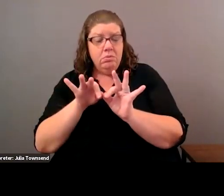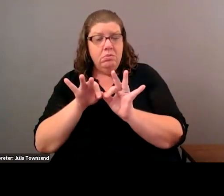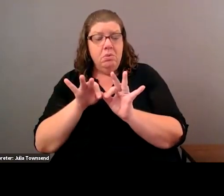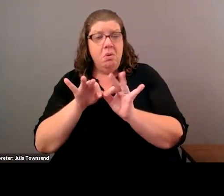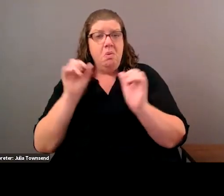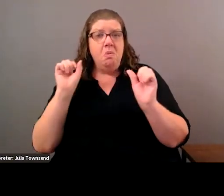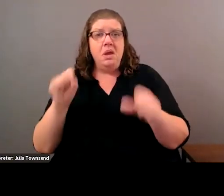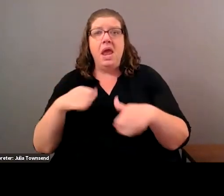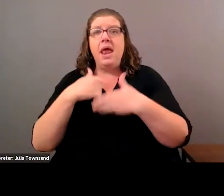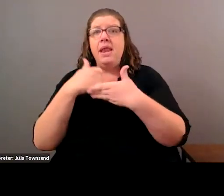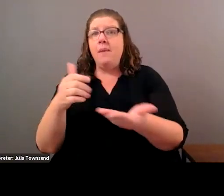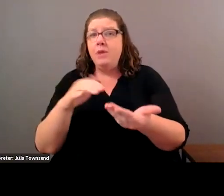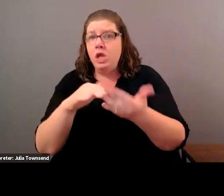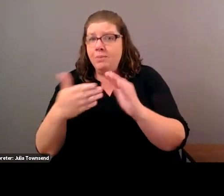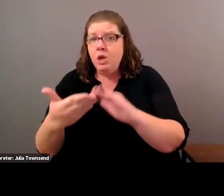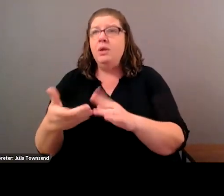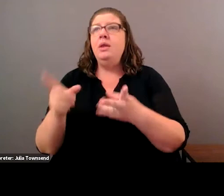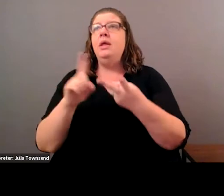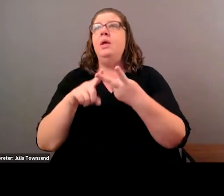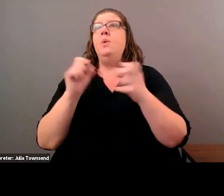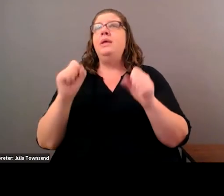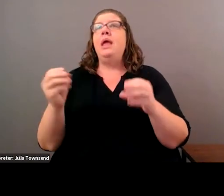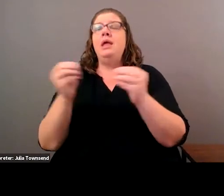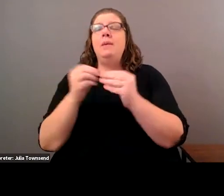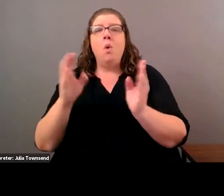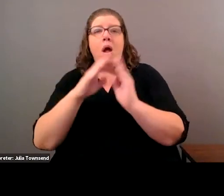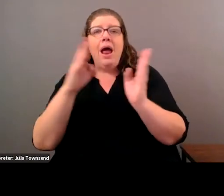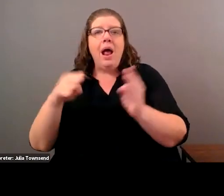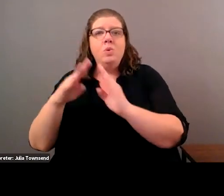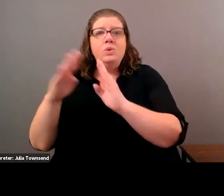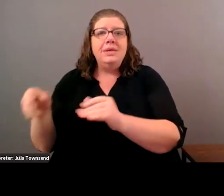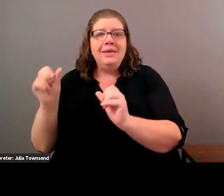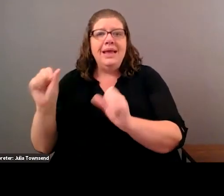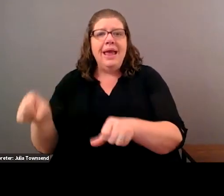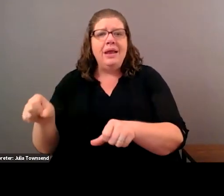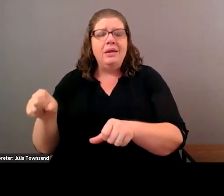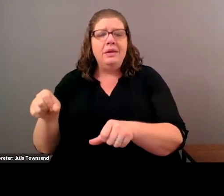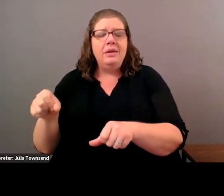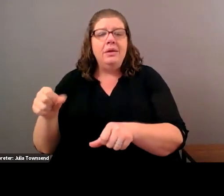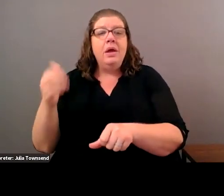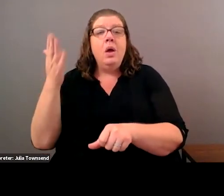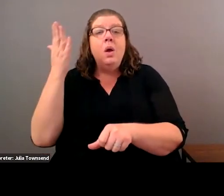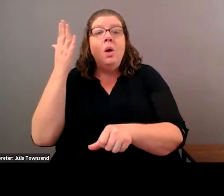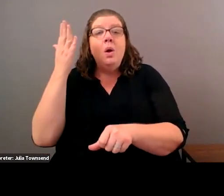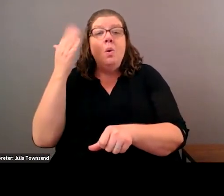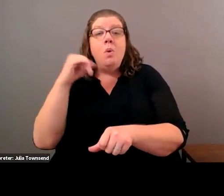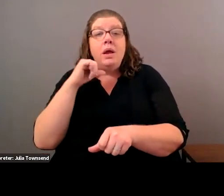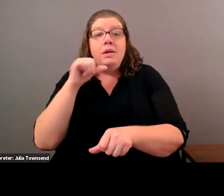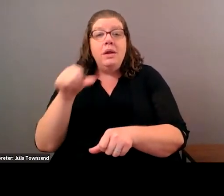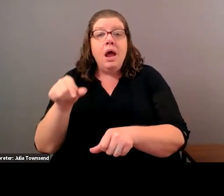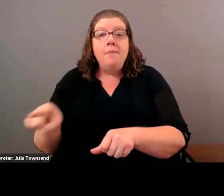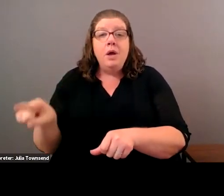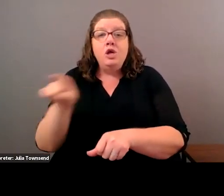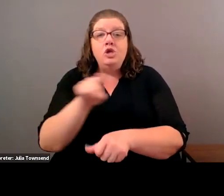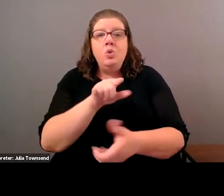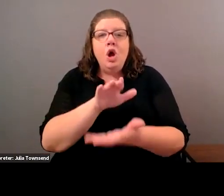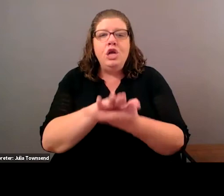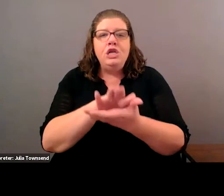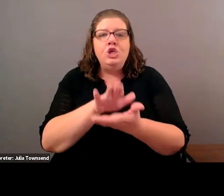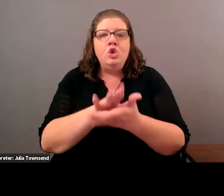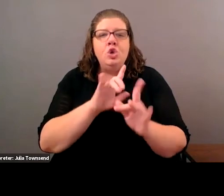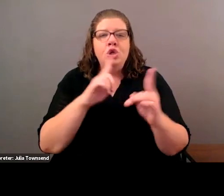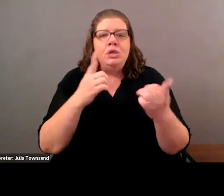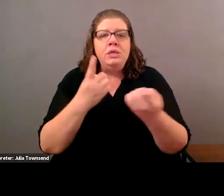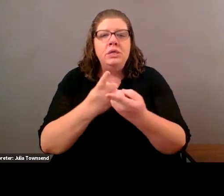help the community. We can get some more housing. Why not? Because you're a school district and you